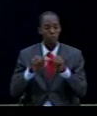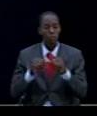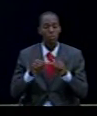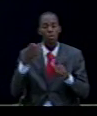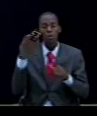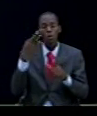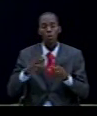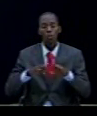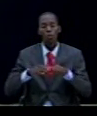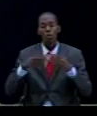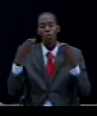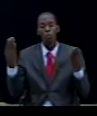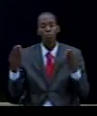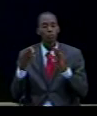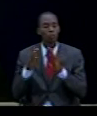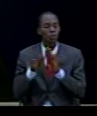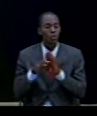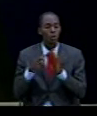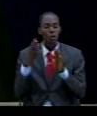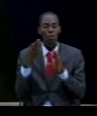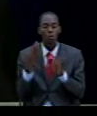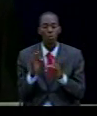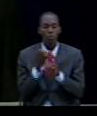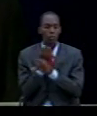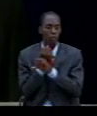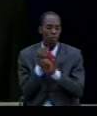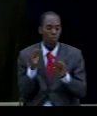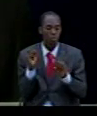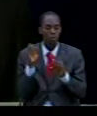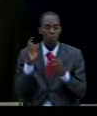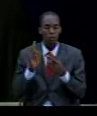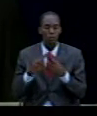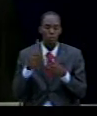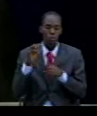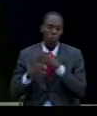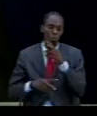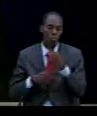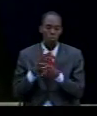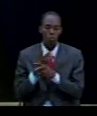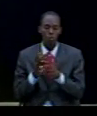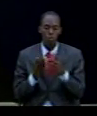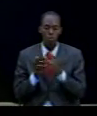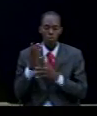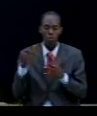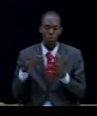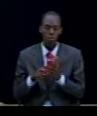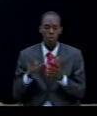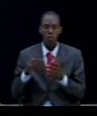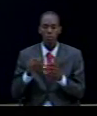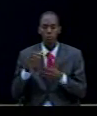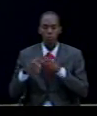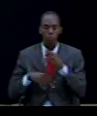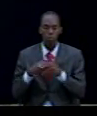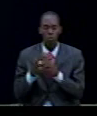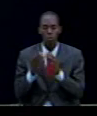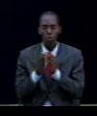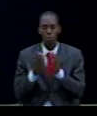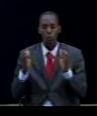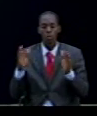salvation to the world through this global crusade. The Lord has opened the